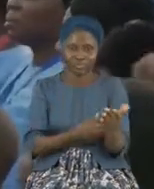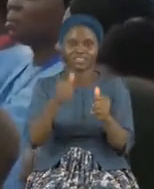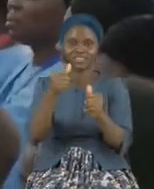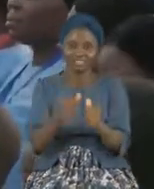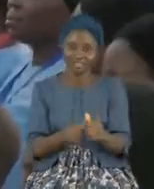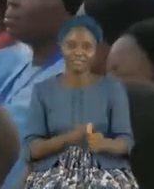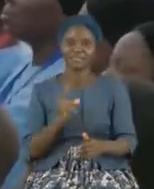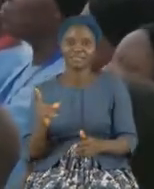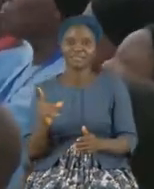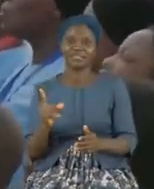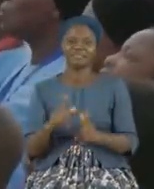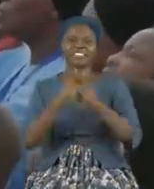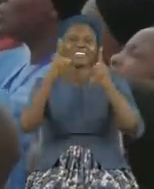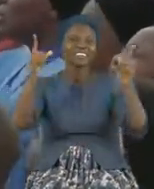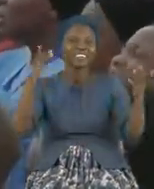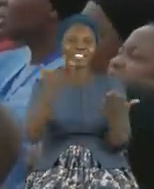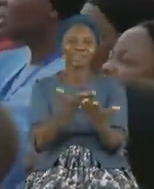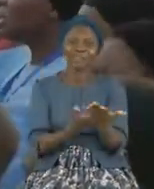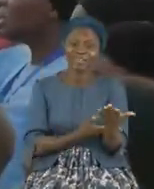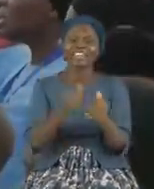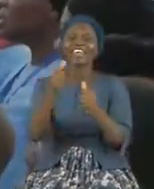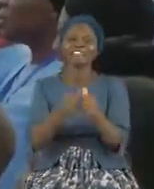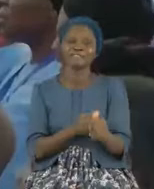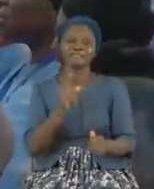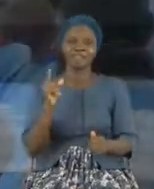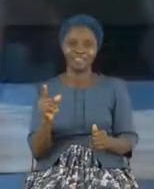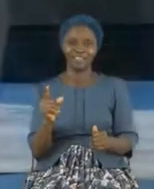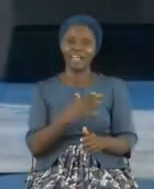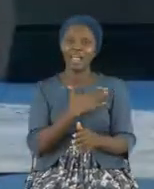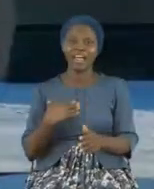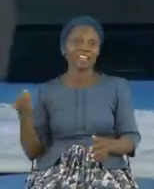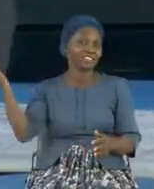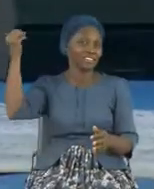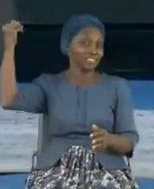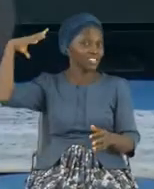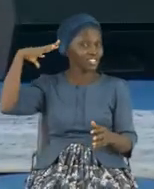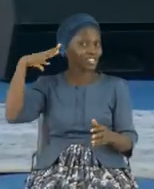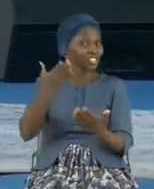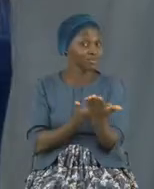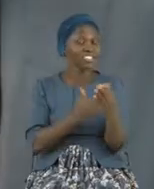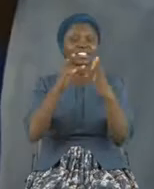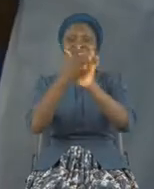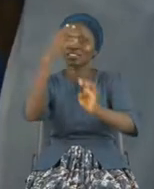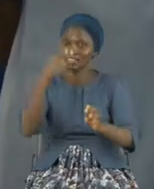Great morning, everybody. And gracious morning in Jesus'